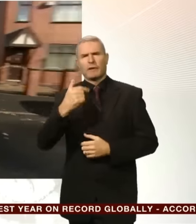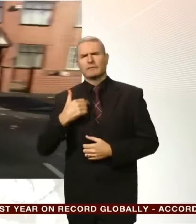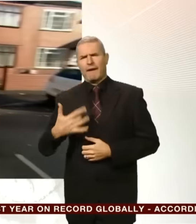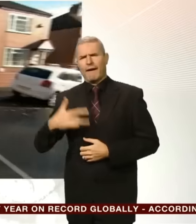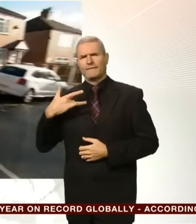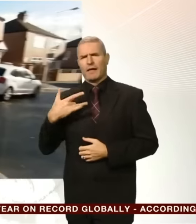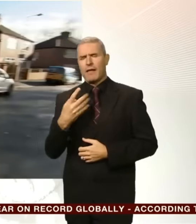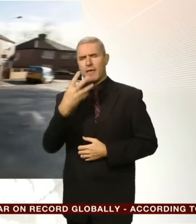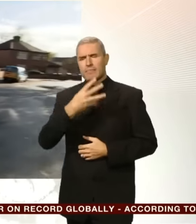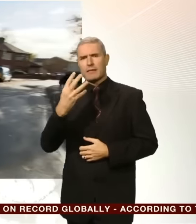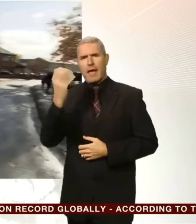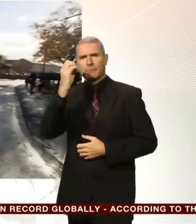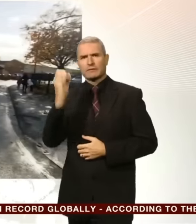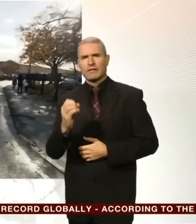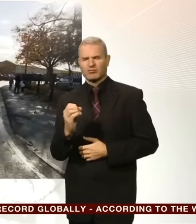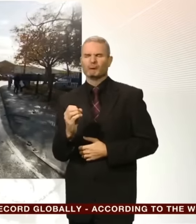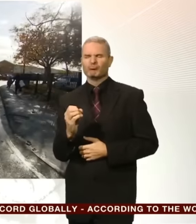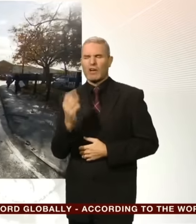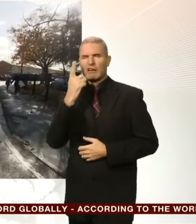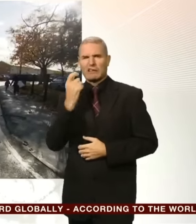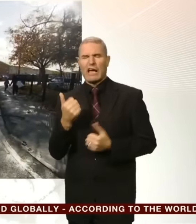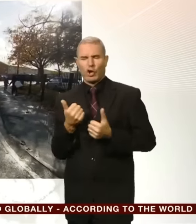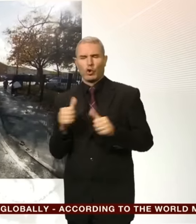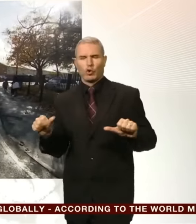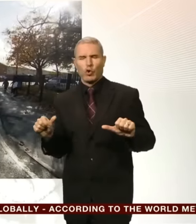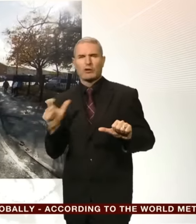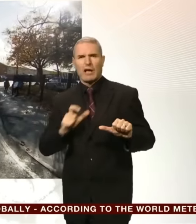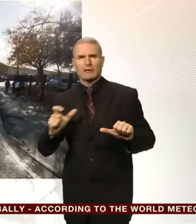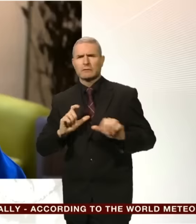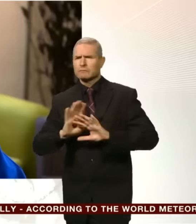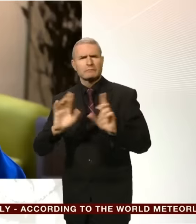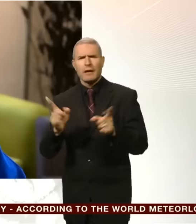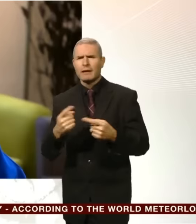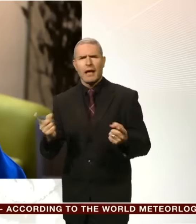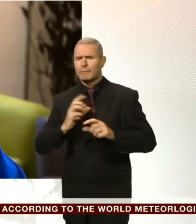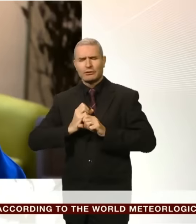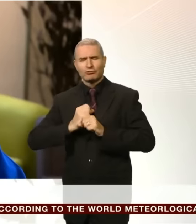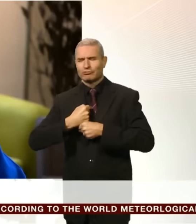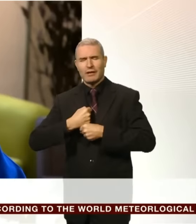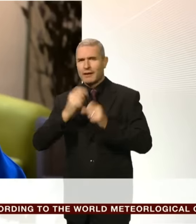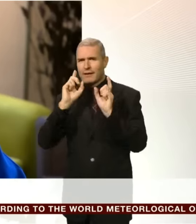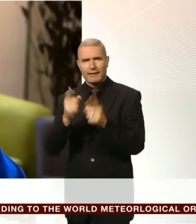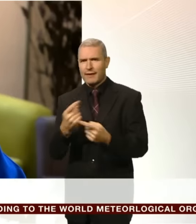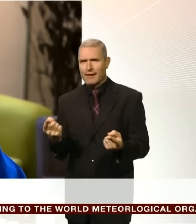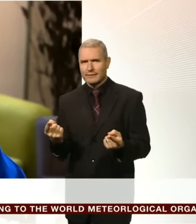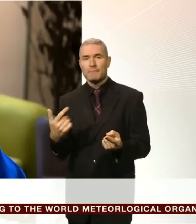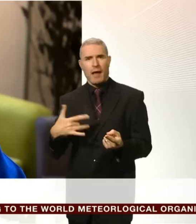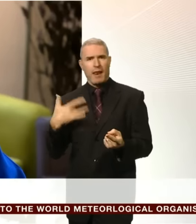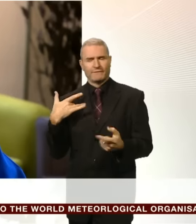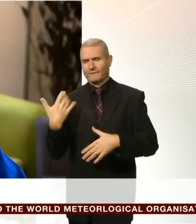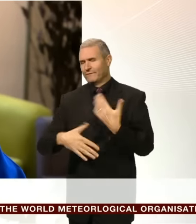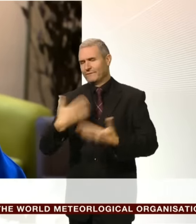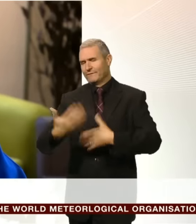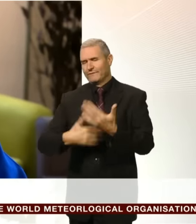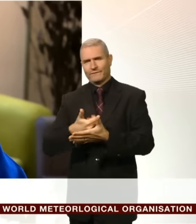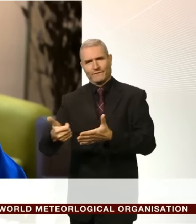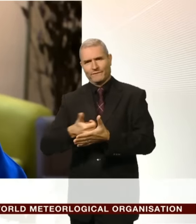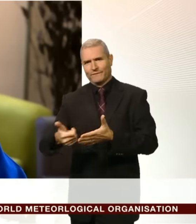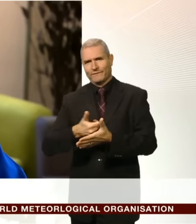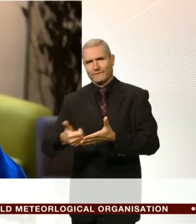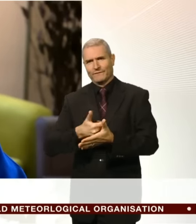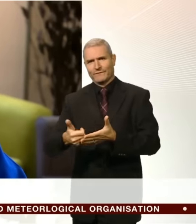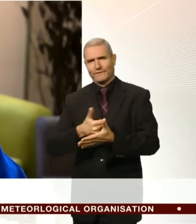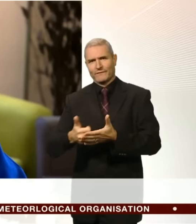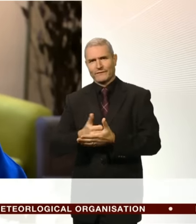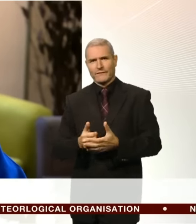99% in my own mind, it's curable. I'm not stressed about it. I'm just carrying my life on as normal. I don't go to